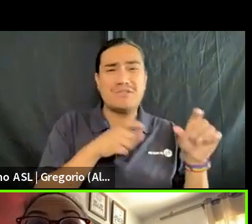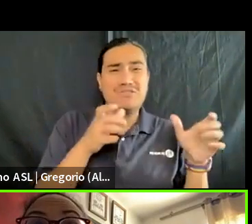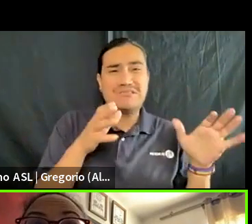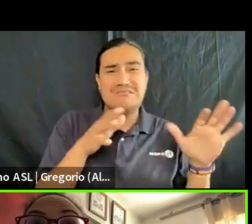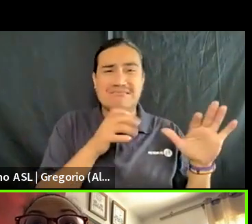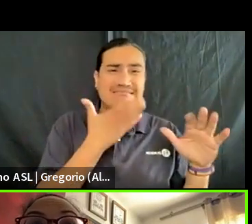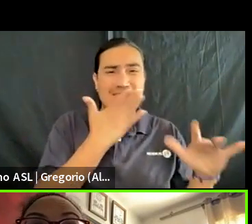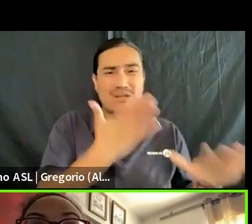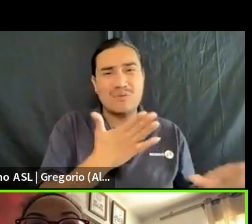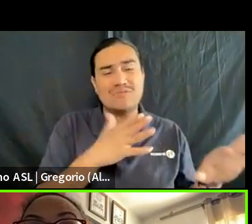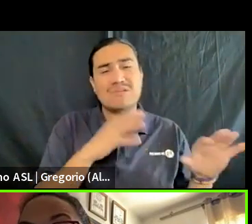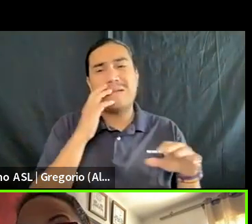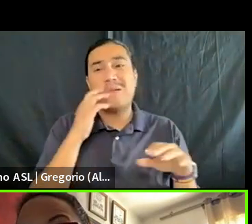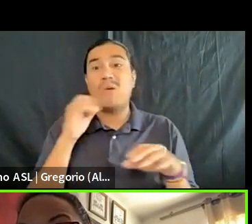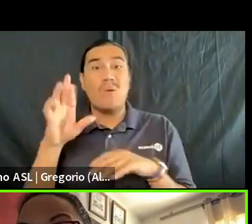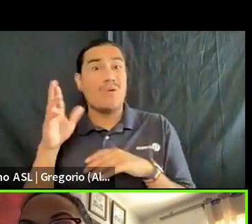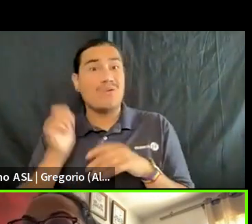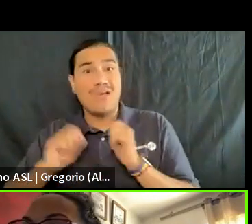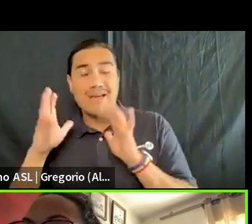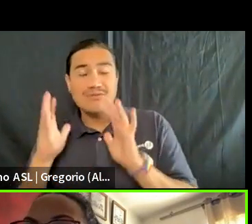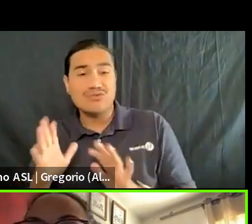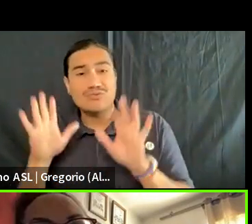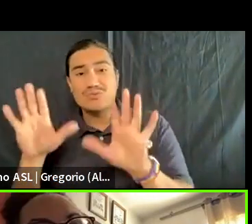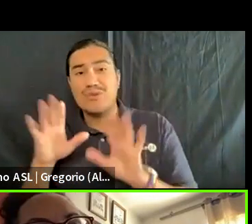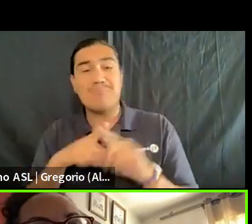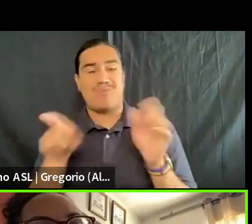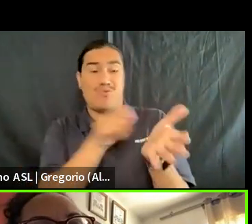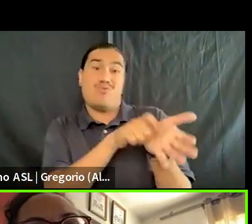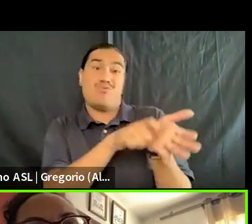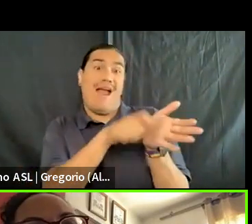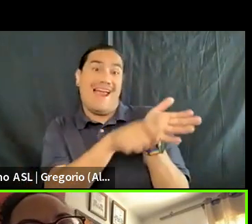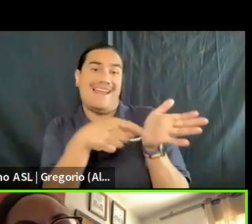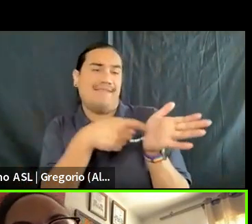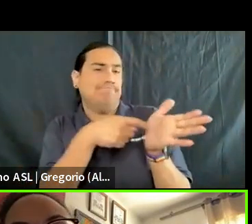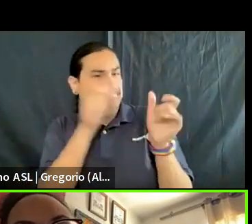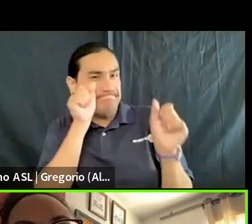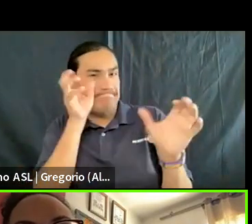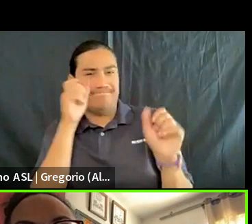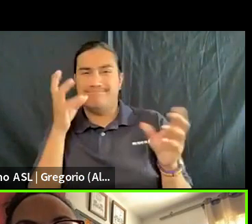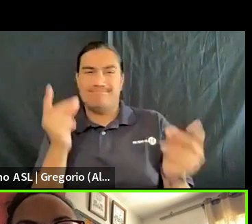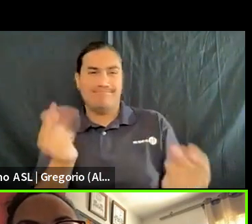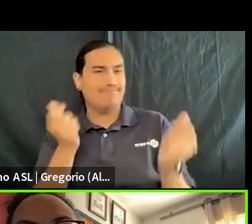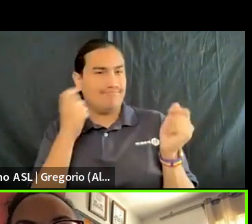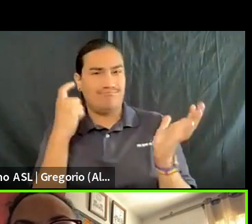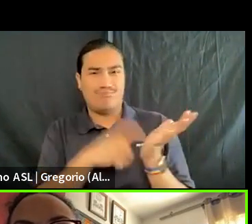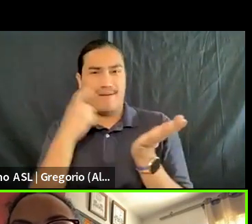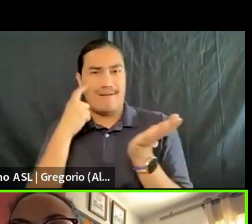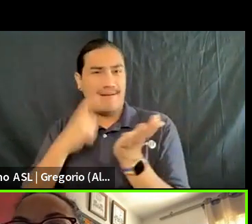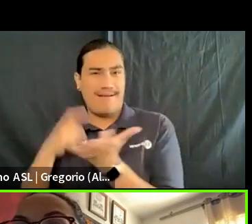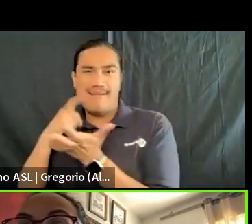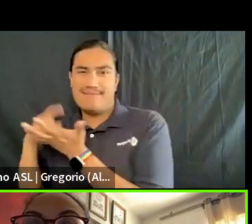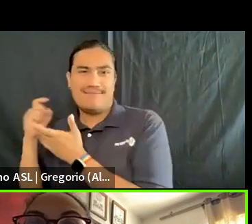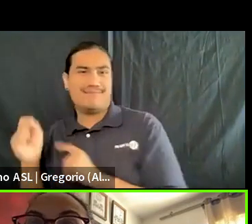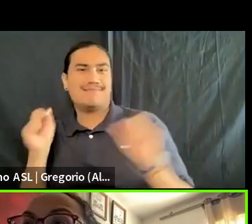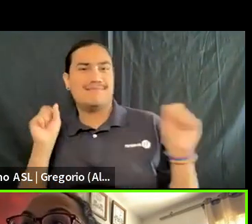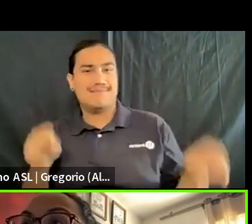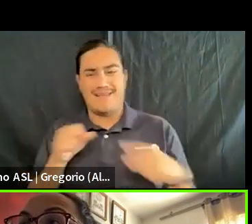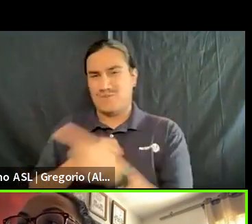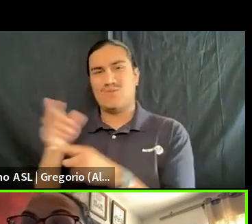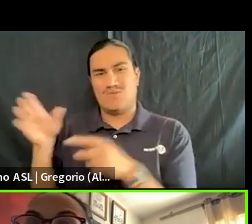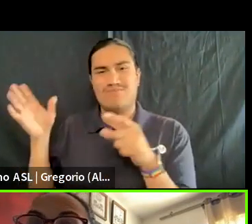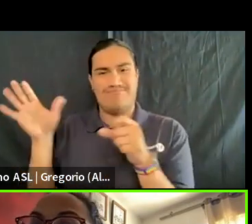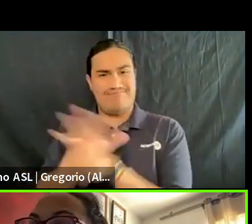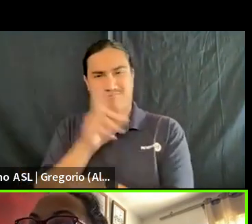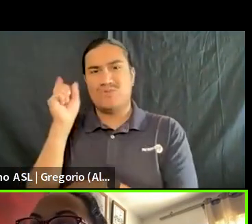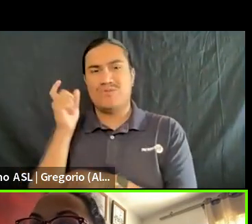The actors were great and the writing was fantastic. And so, you know, I'm always able to recognize that, and you're absolutely right. I'd love for